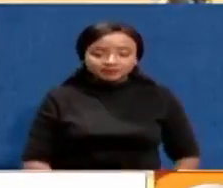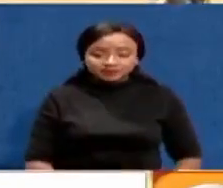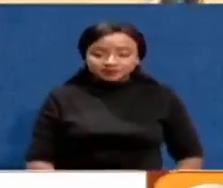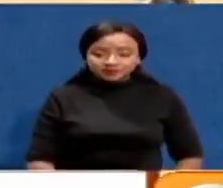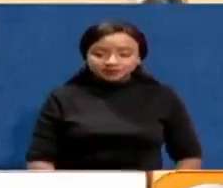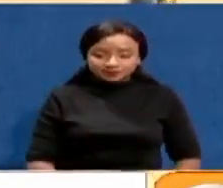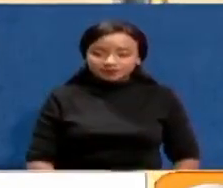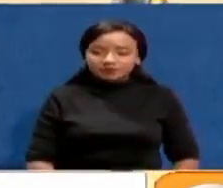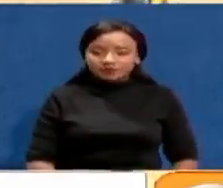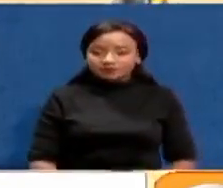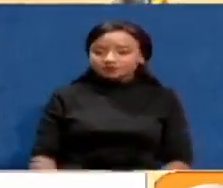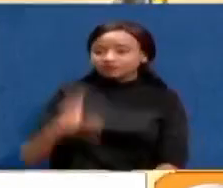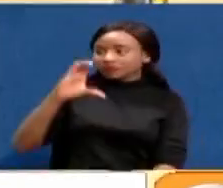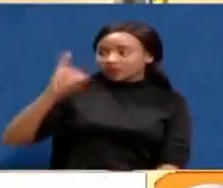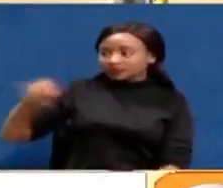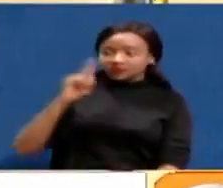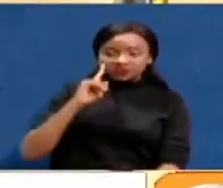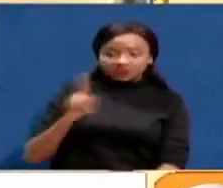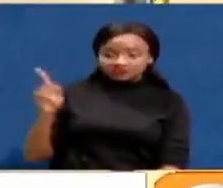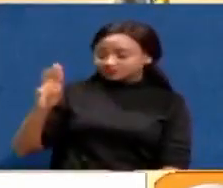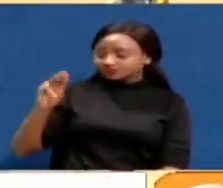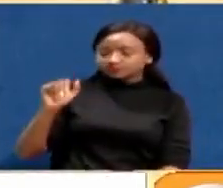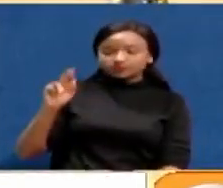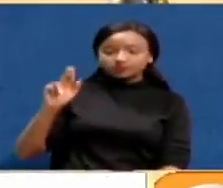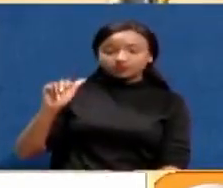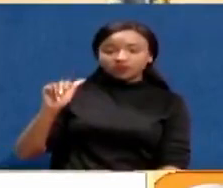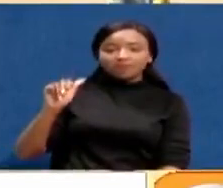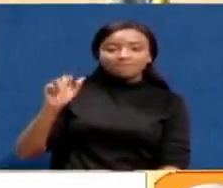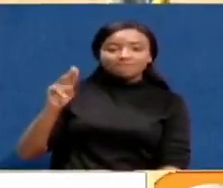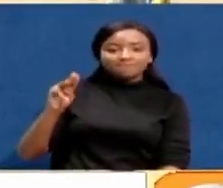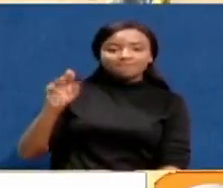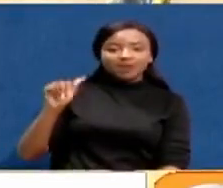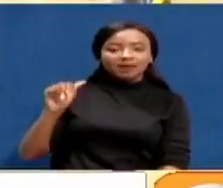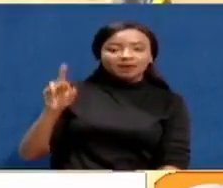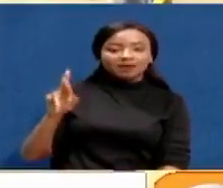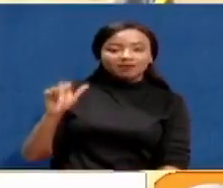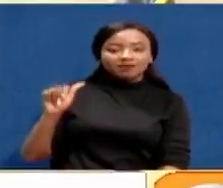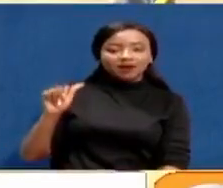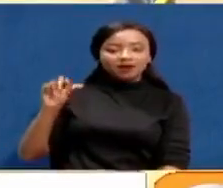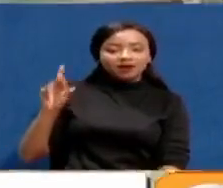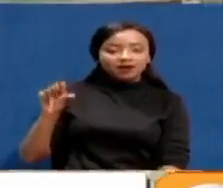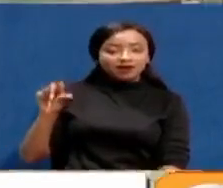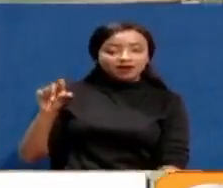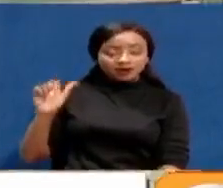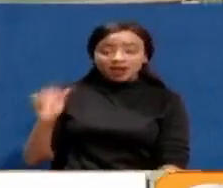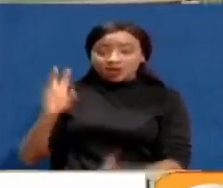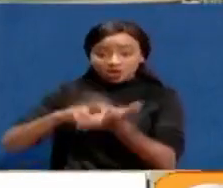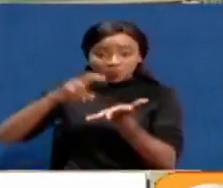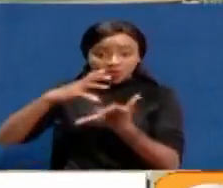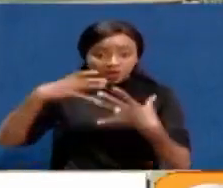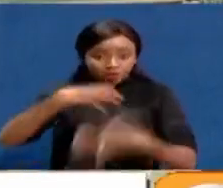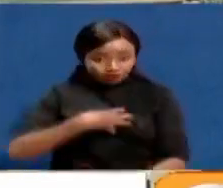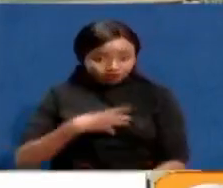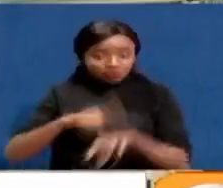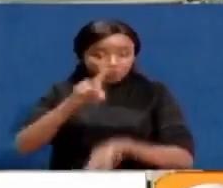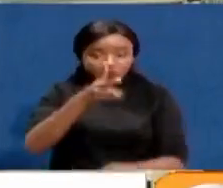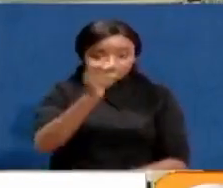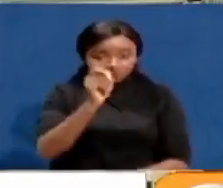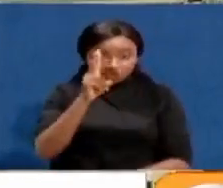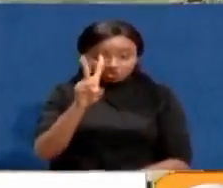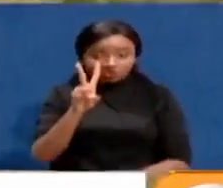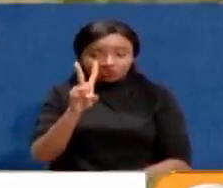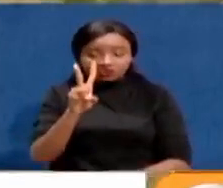Chief Justice David Maraga is set to retire in January 2021, and the Judicial Service Commission is seemingly divided